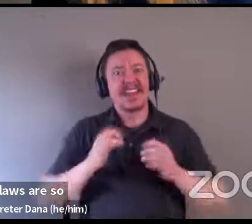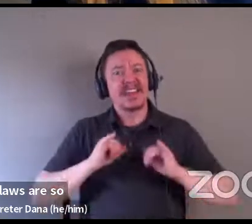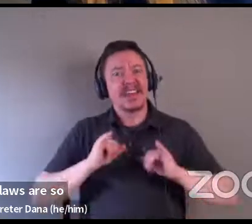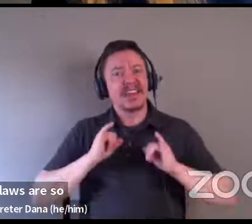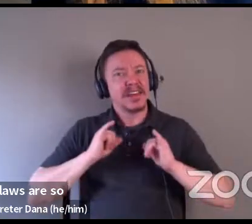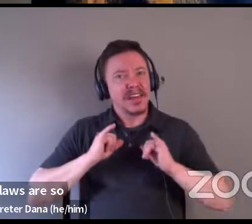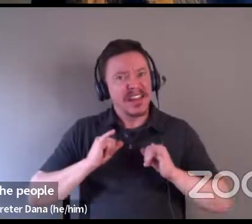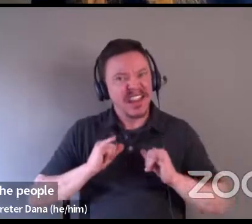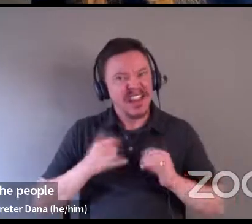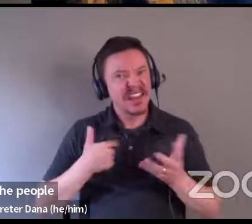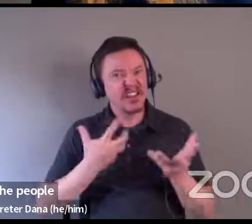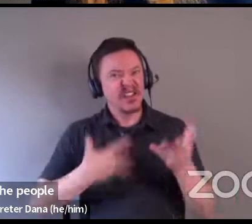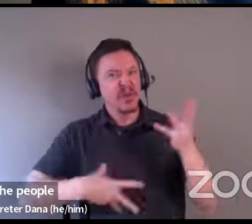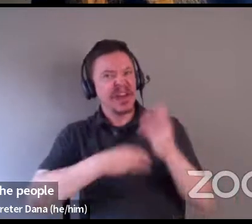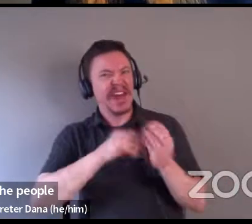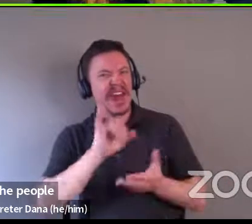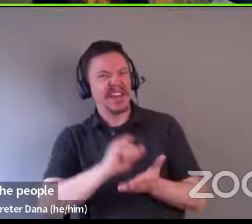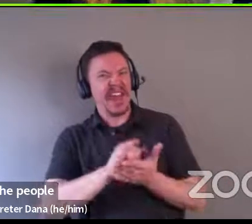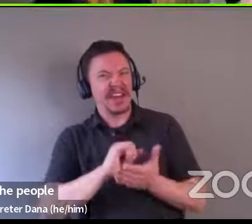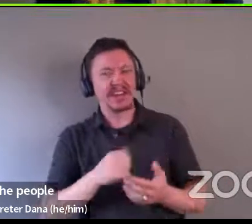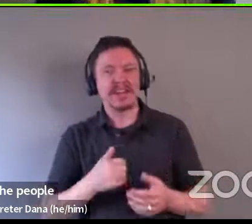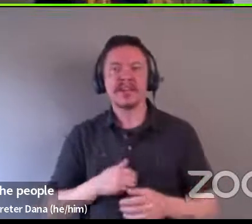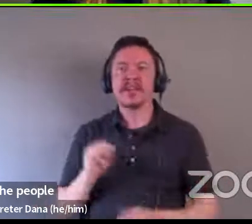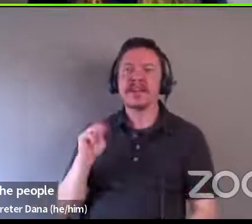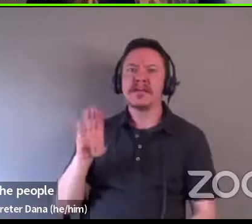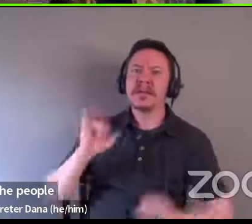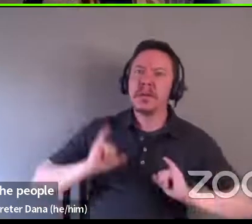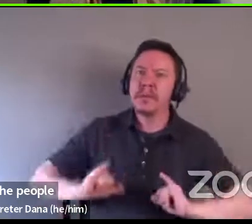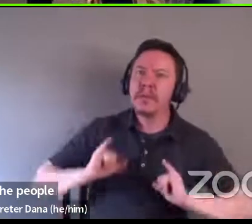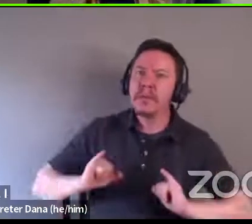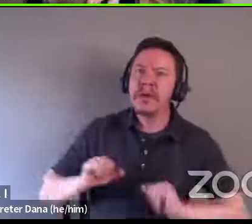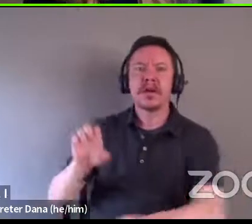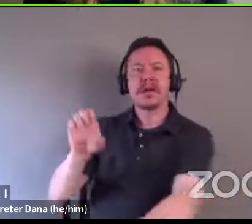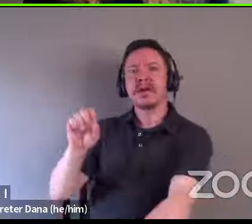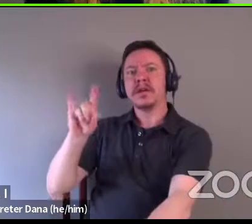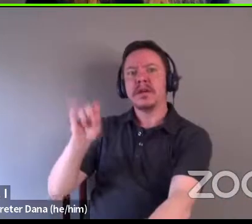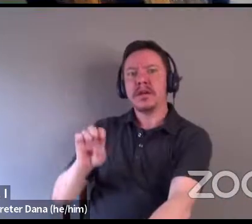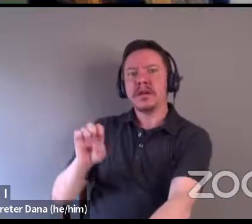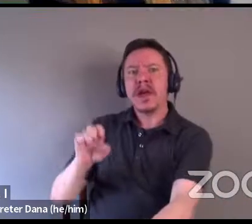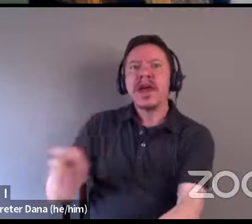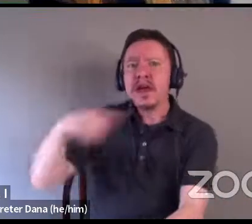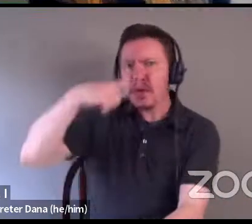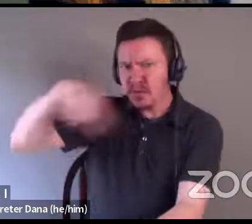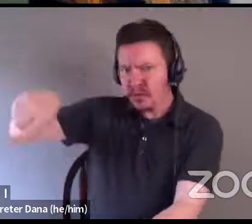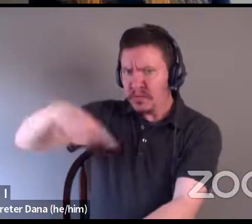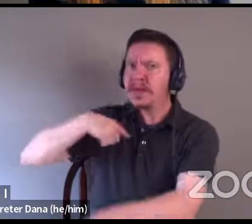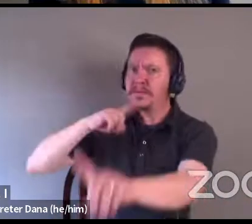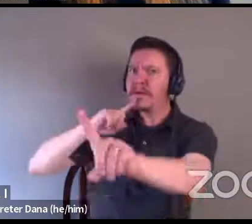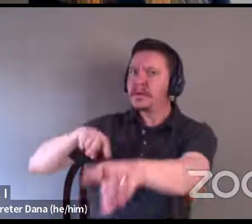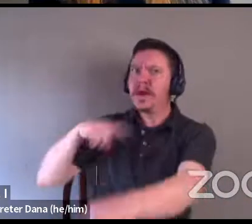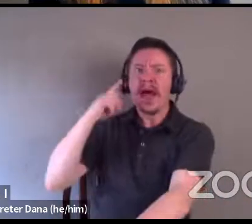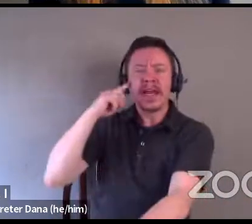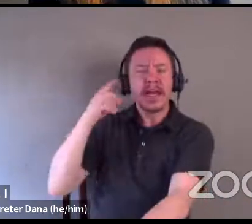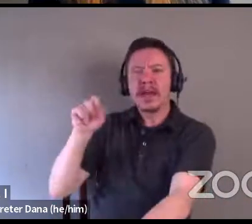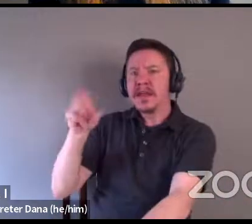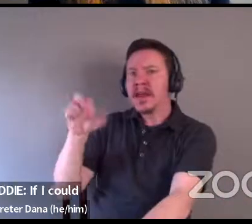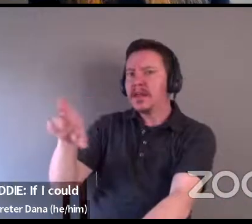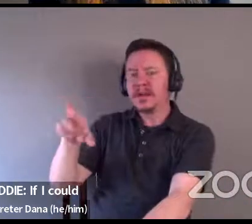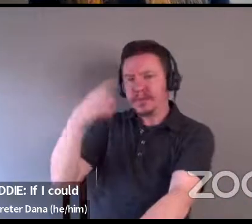I just wanted to add that bit. And if I could just respond to that, I think, Eleanor, you're so right.